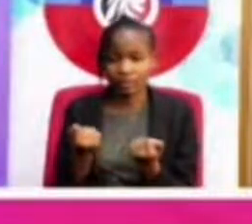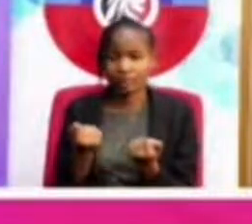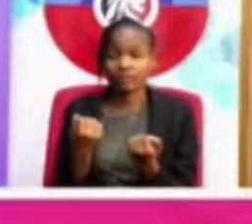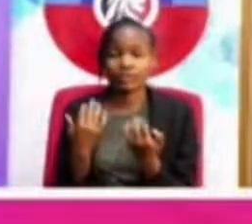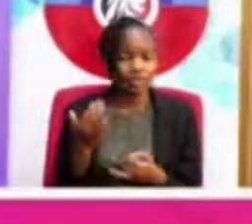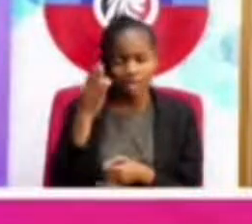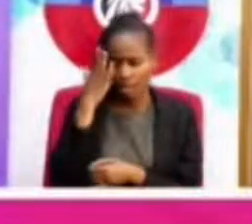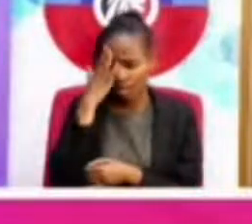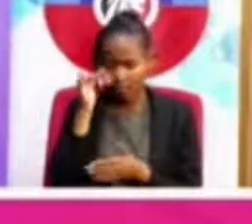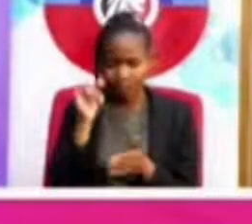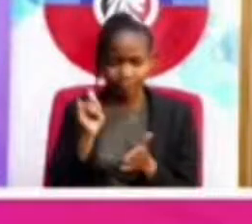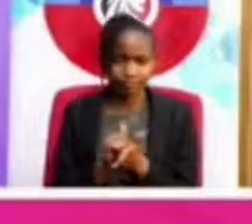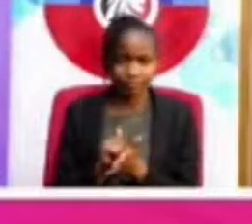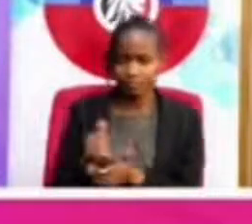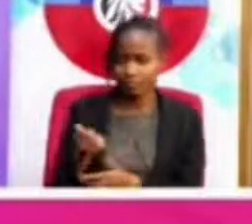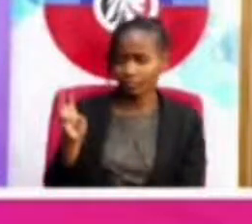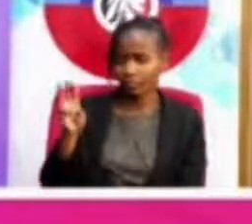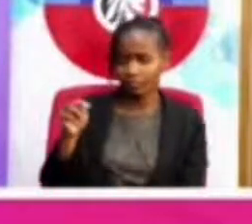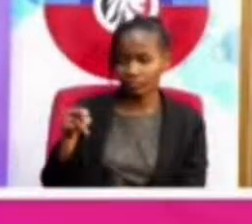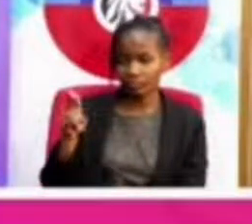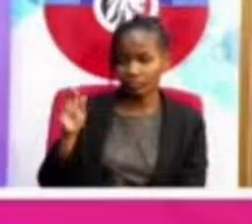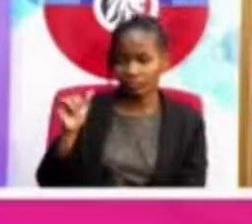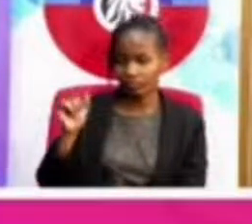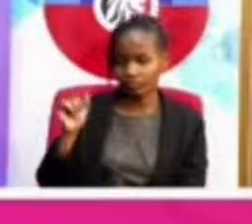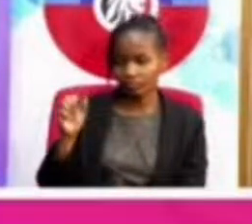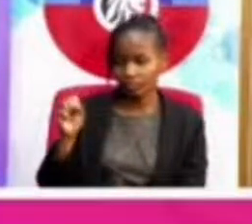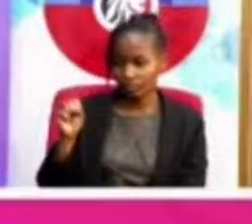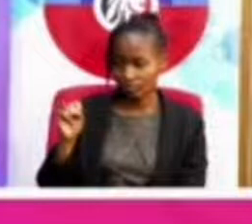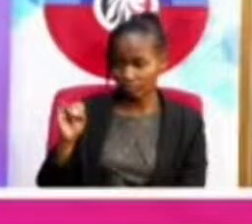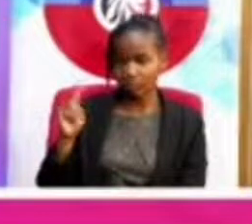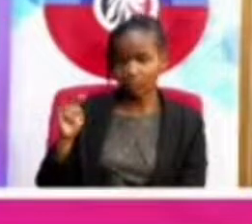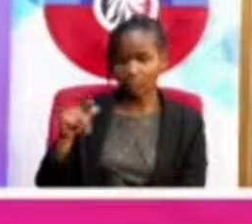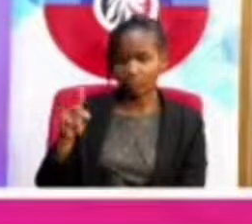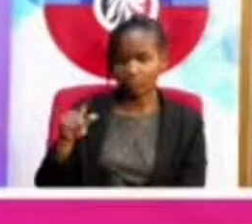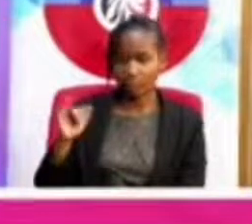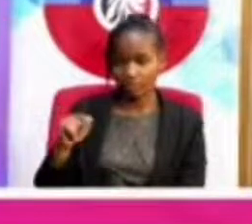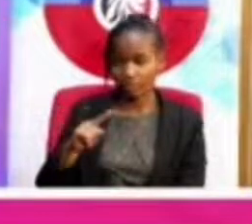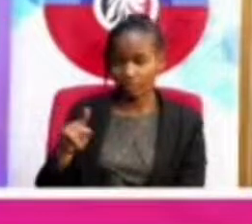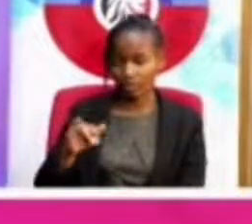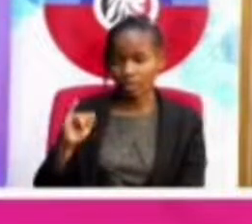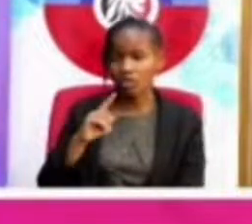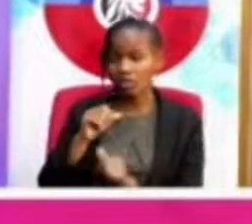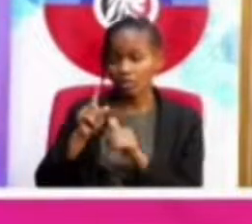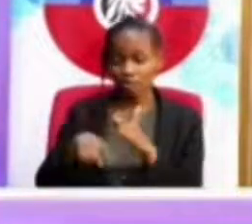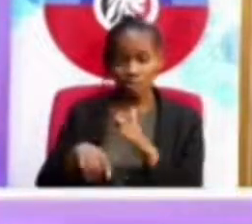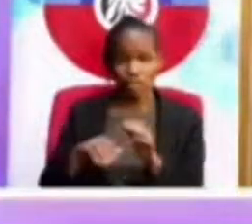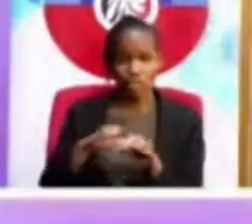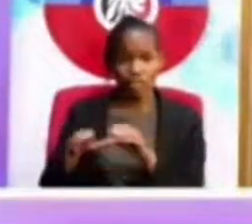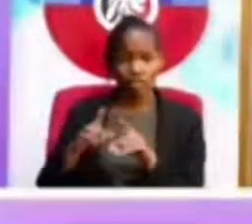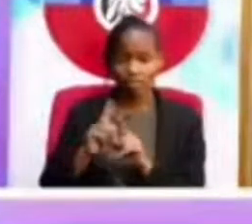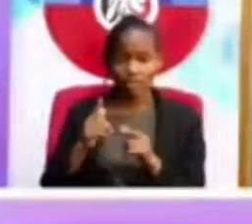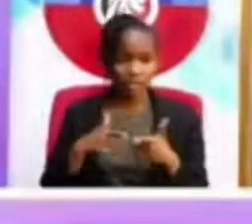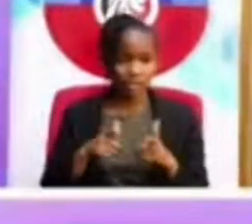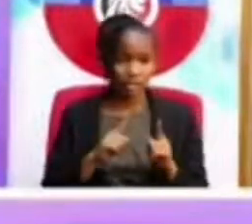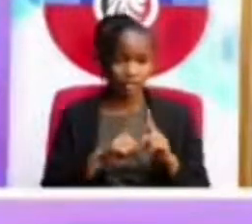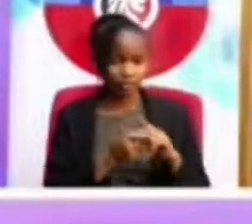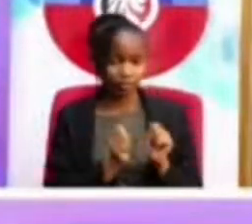Mr. Musinguzzi also talked about what they're doing at the borders, but let's start with you. Thank you very much.